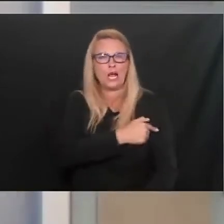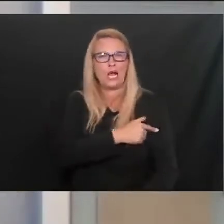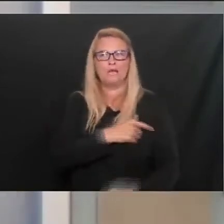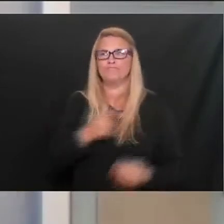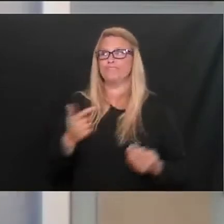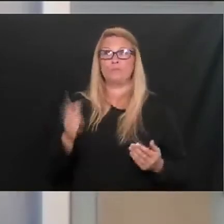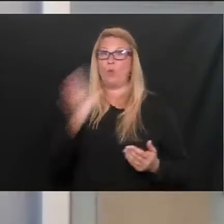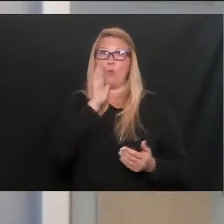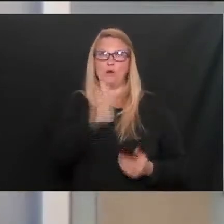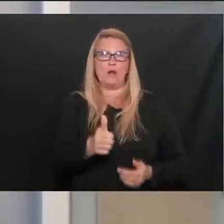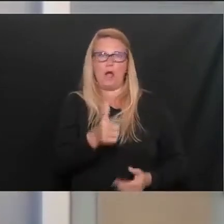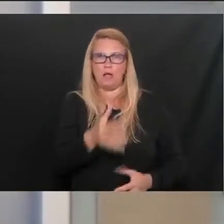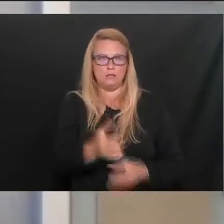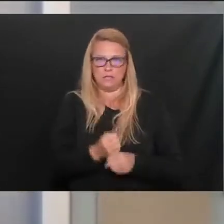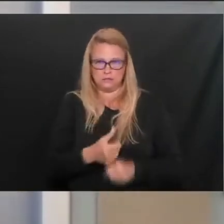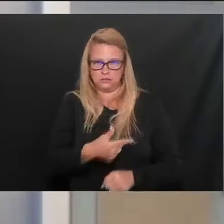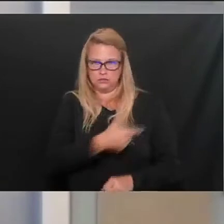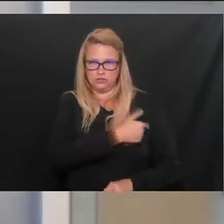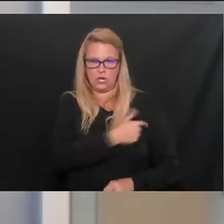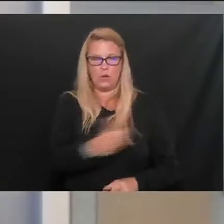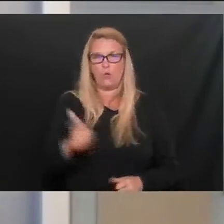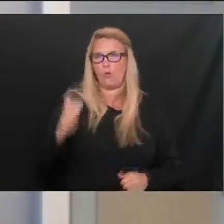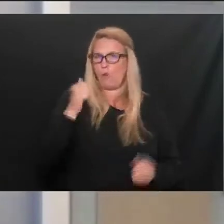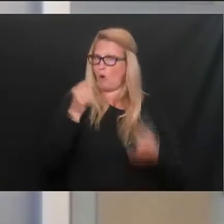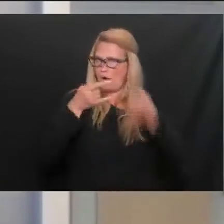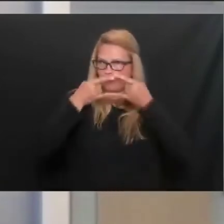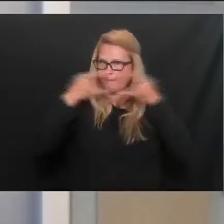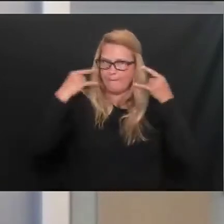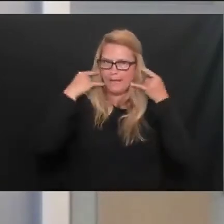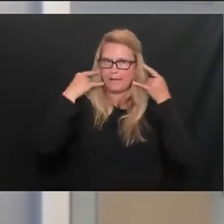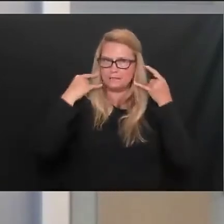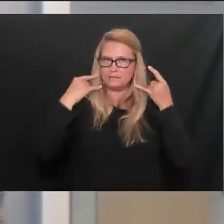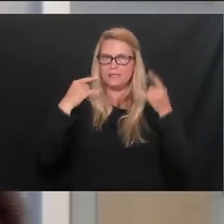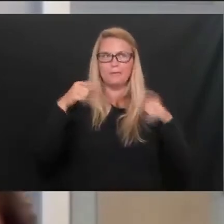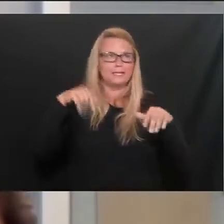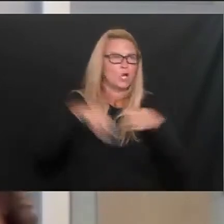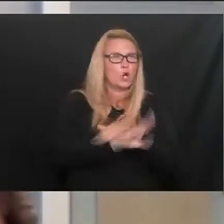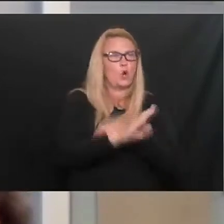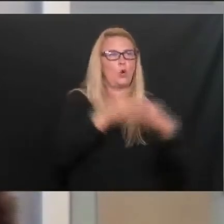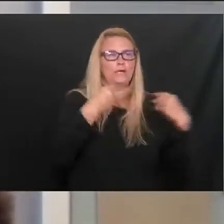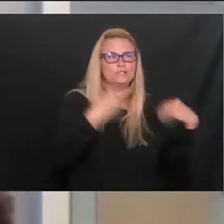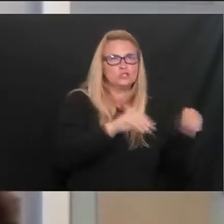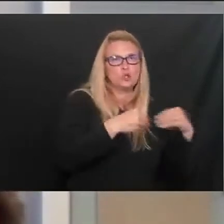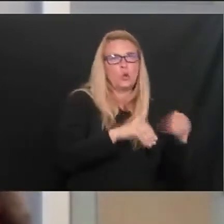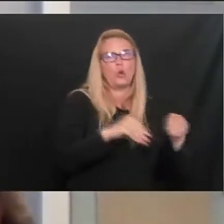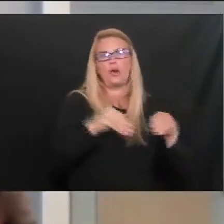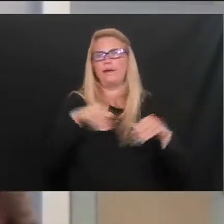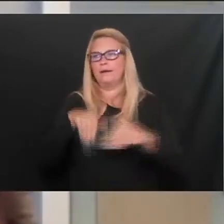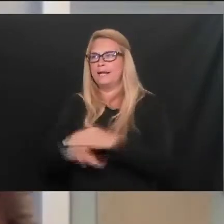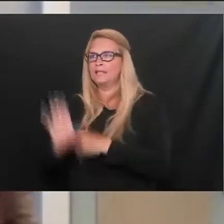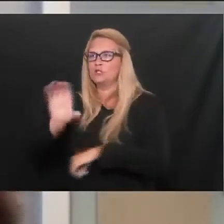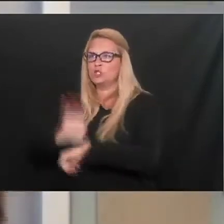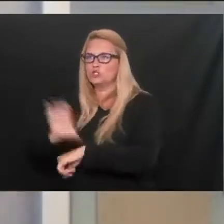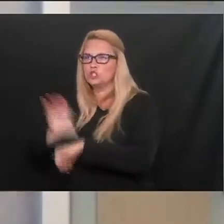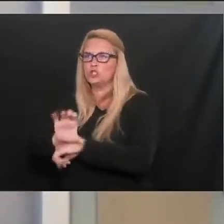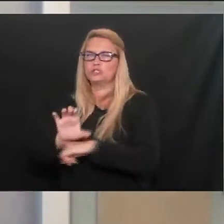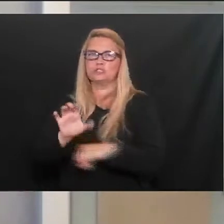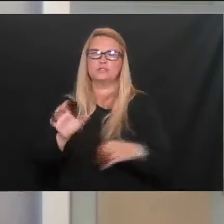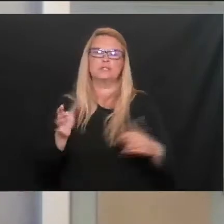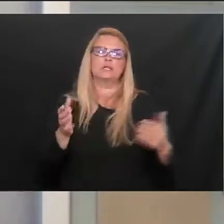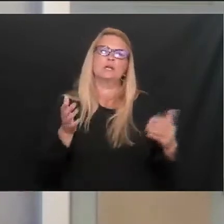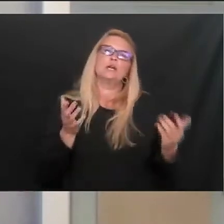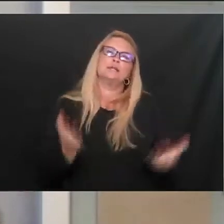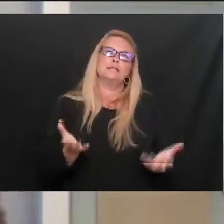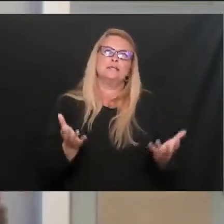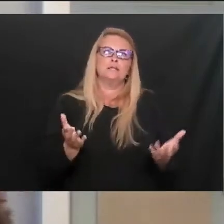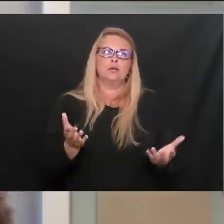get the shot, and will not wear a mask. So they go to the supermarket, they're going to church. Is there